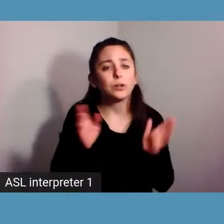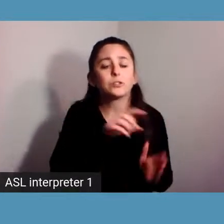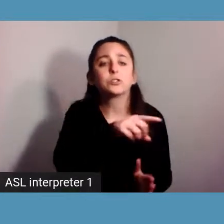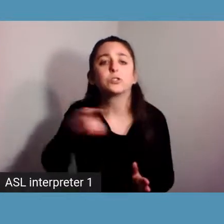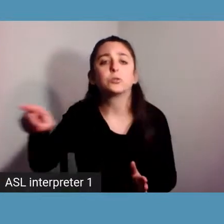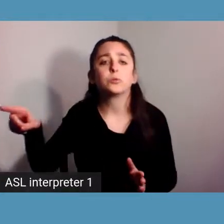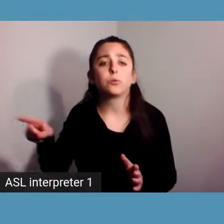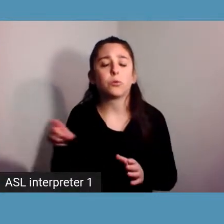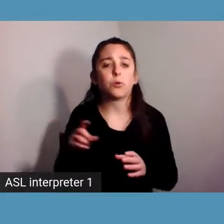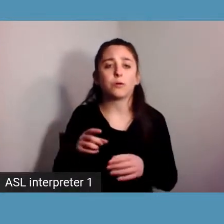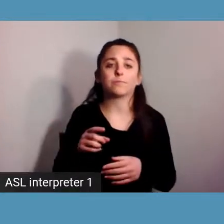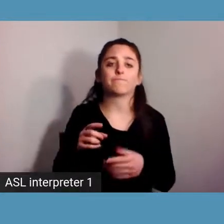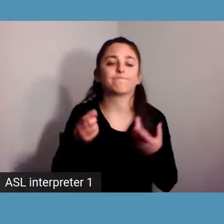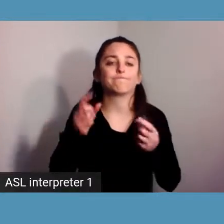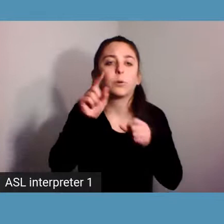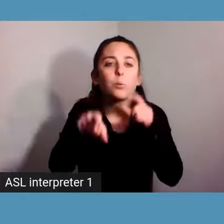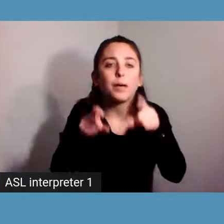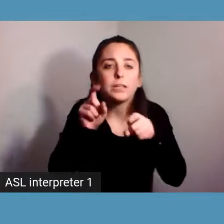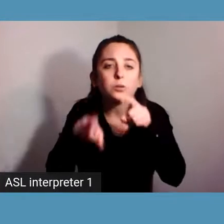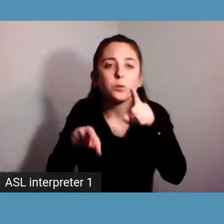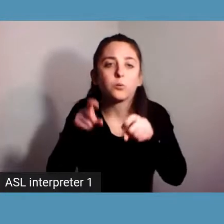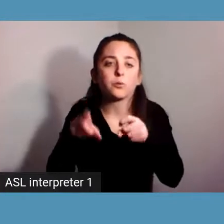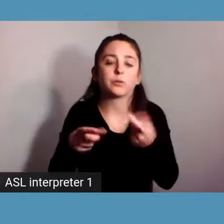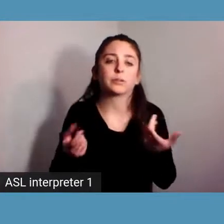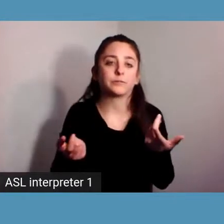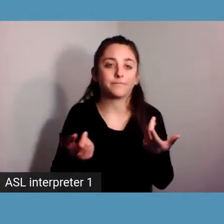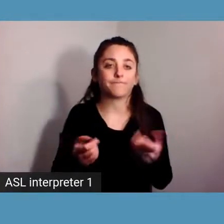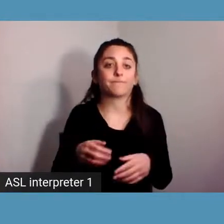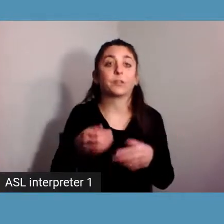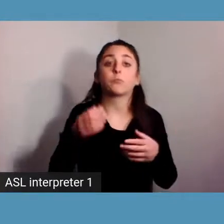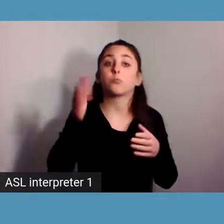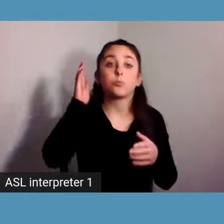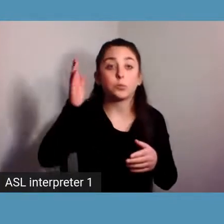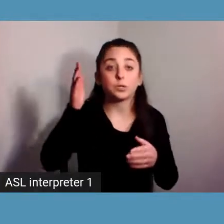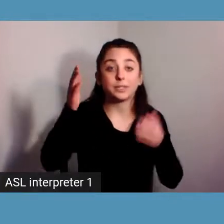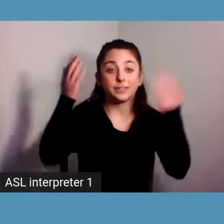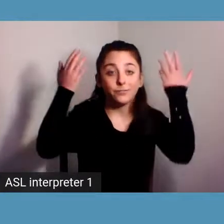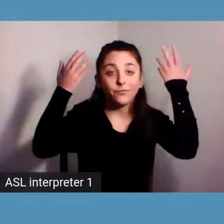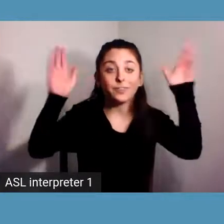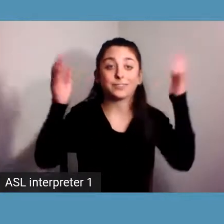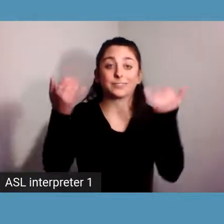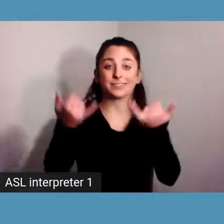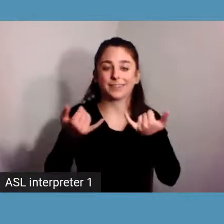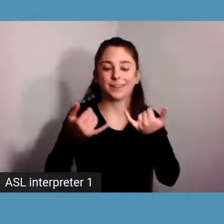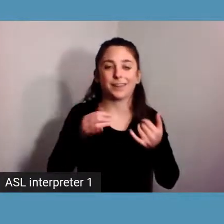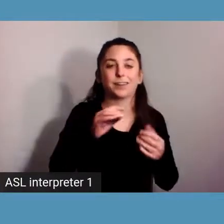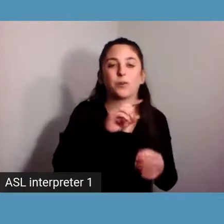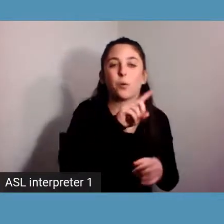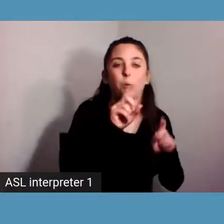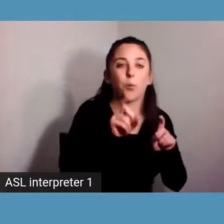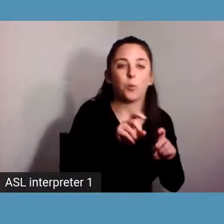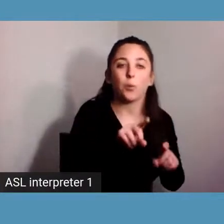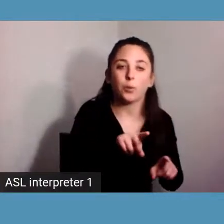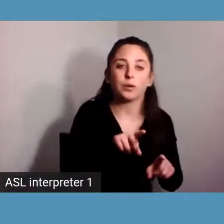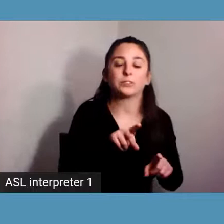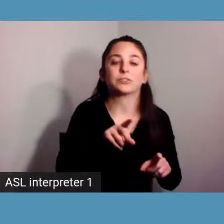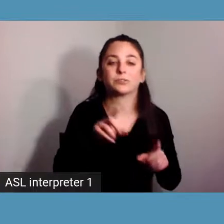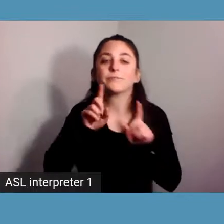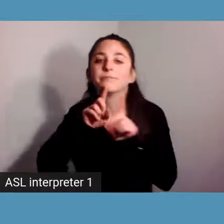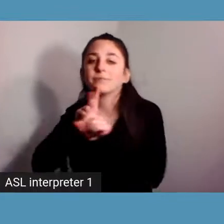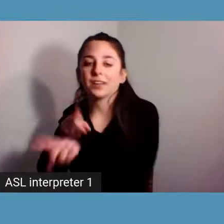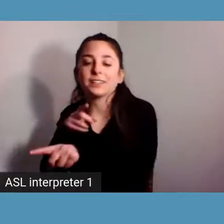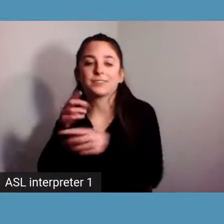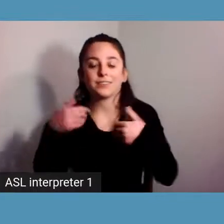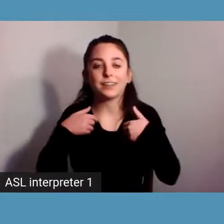presenter, which will be addressed at the end of the program after the presentation. Please type your questions in the chat, and we'll get to as many questions as